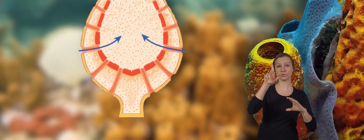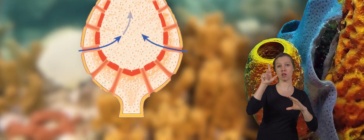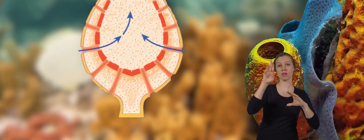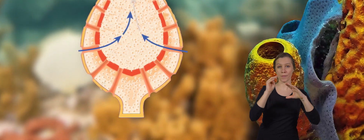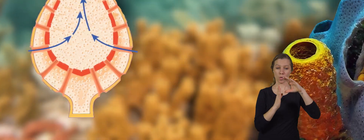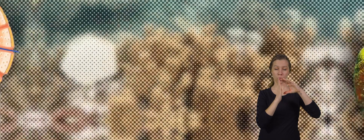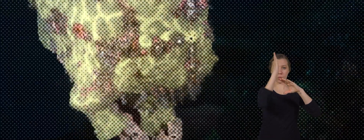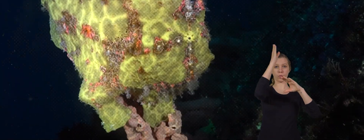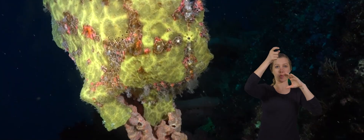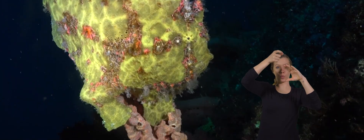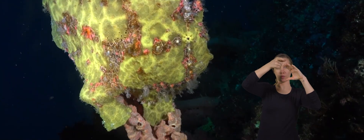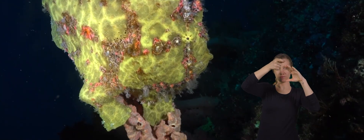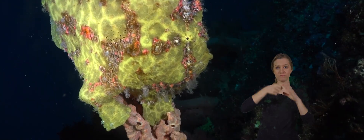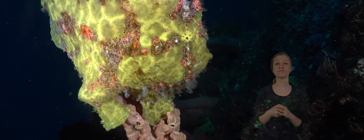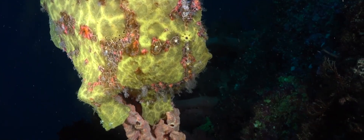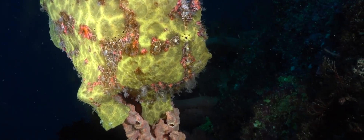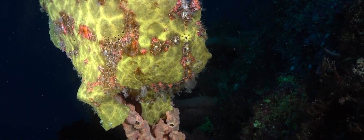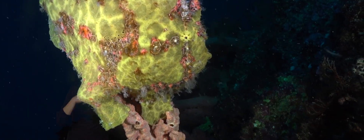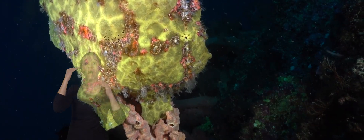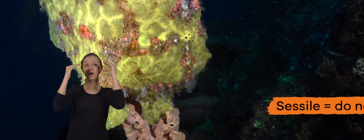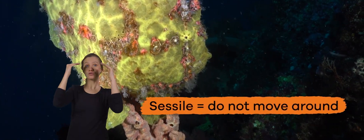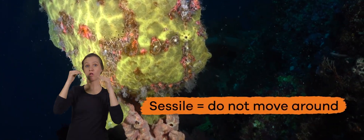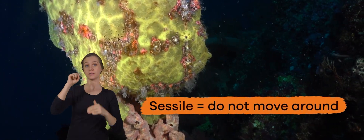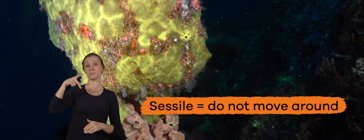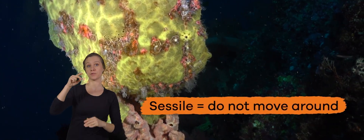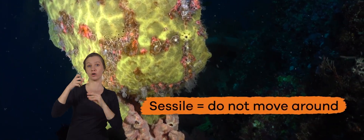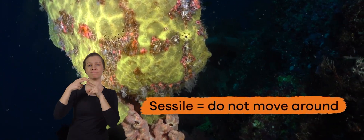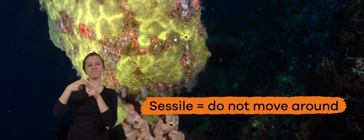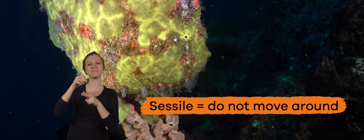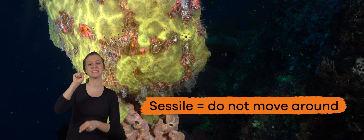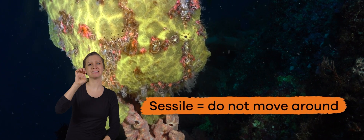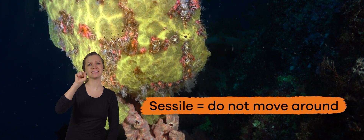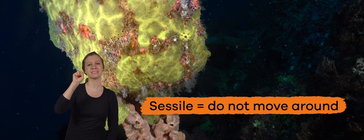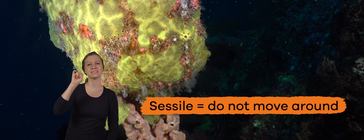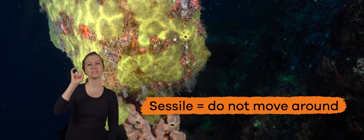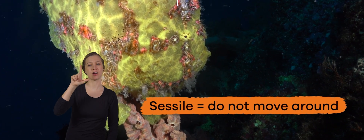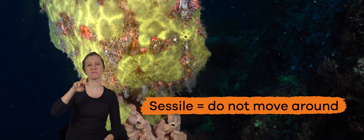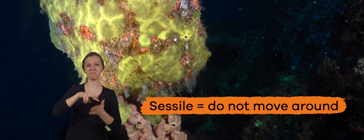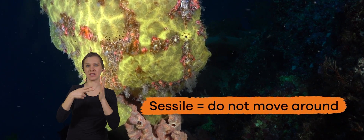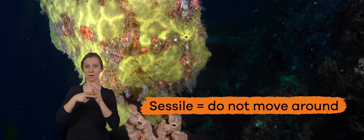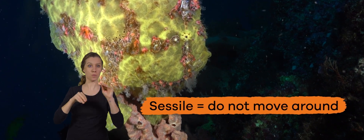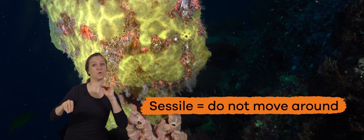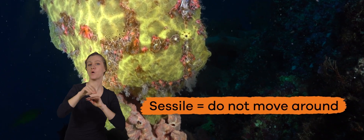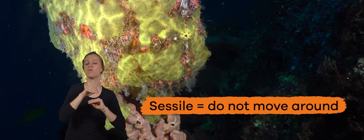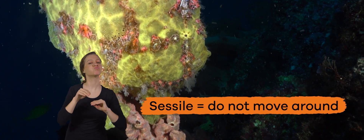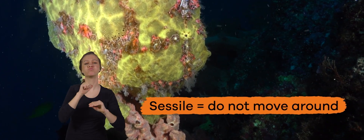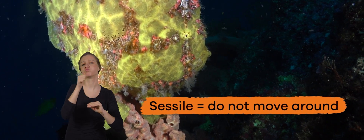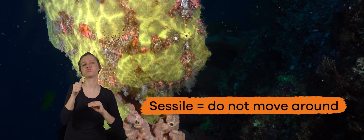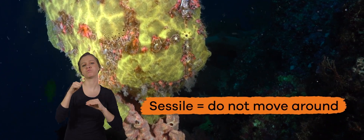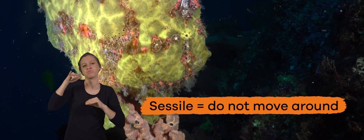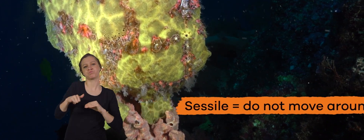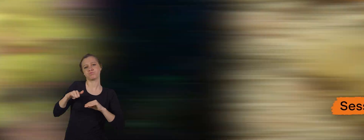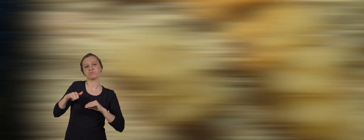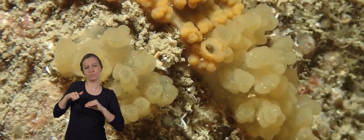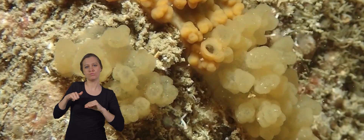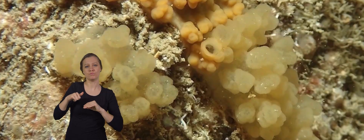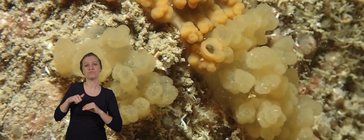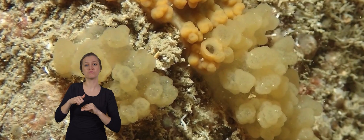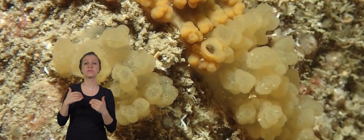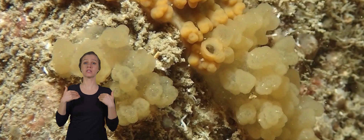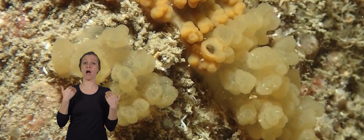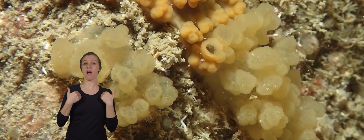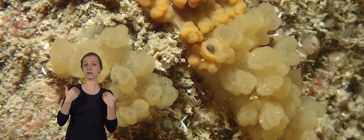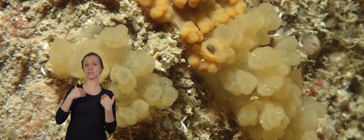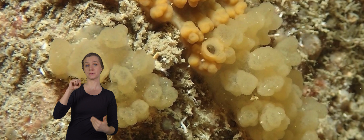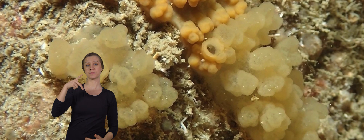osculum. Adult sponges are also sessile, which means they do not move around. And